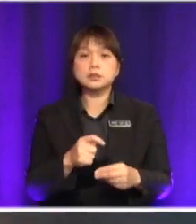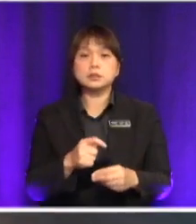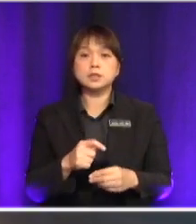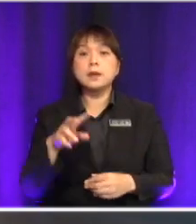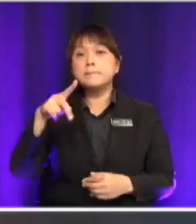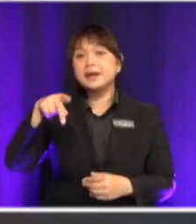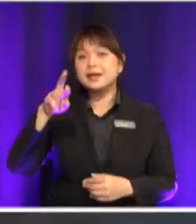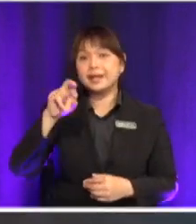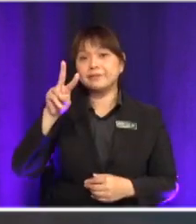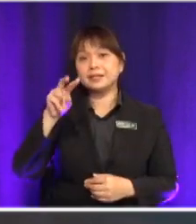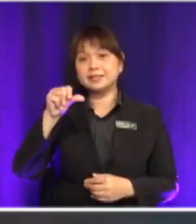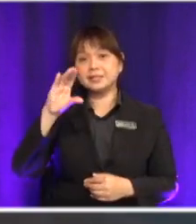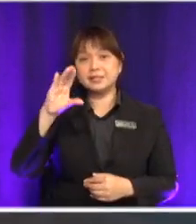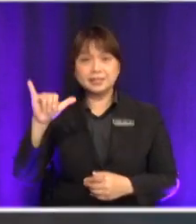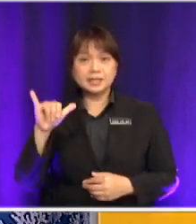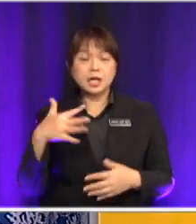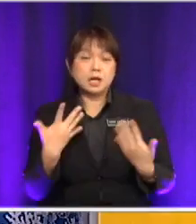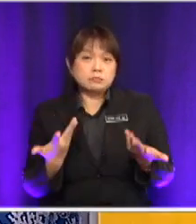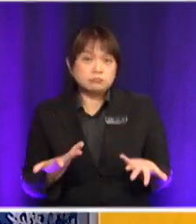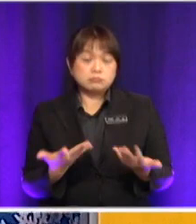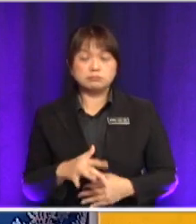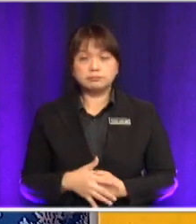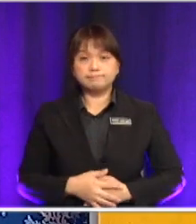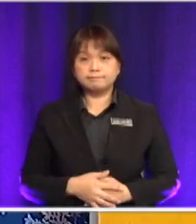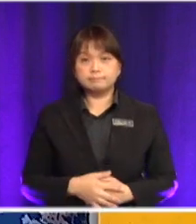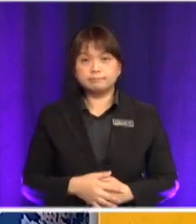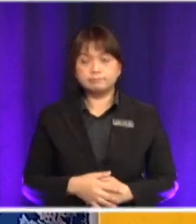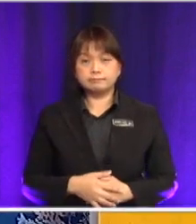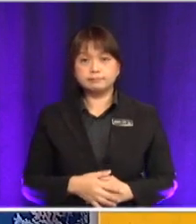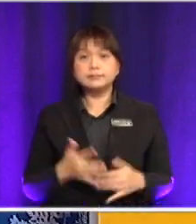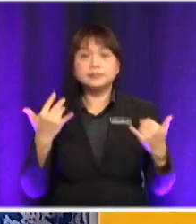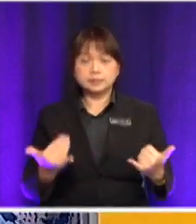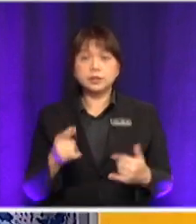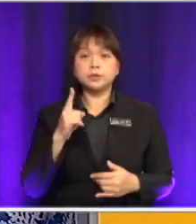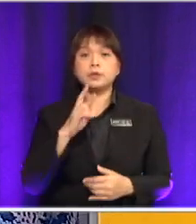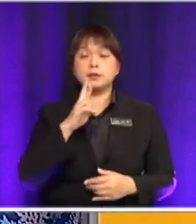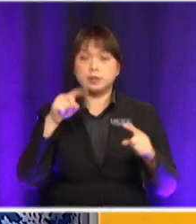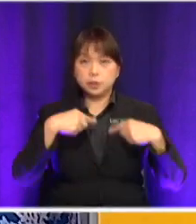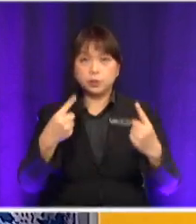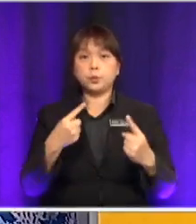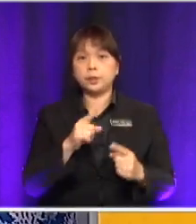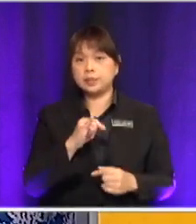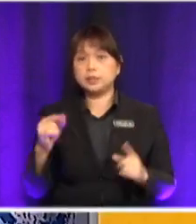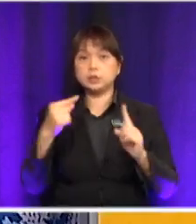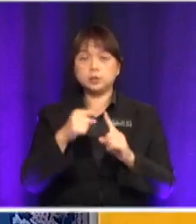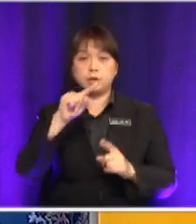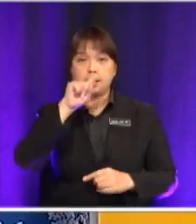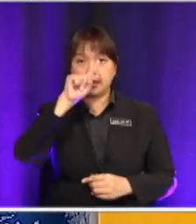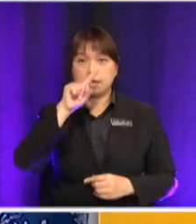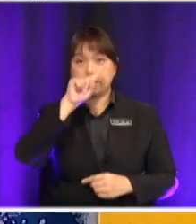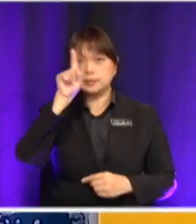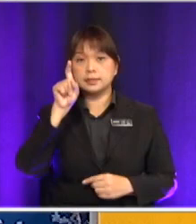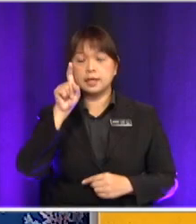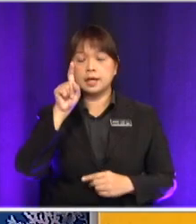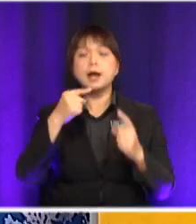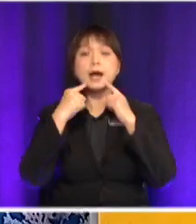No, because you guys are now going to answer the questions. Not many. Just about 10 if I'm not